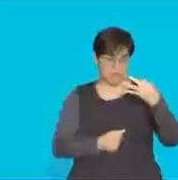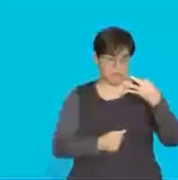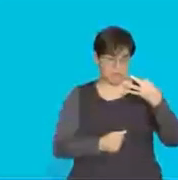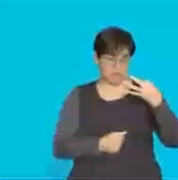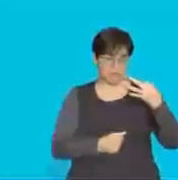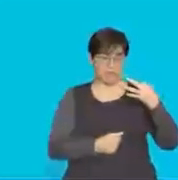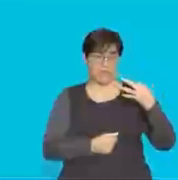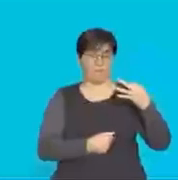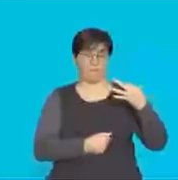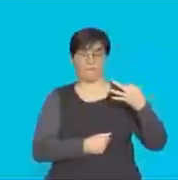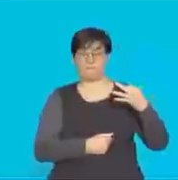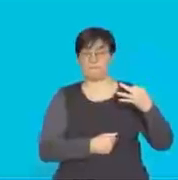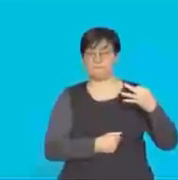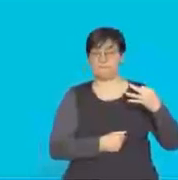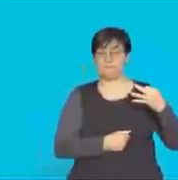that we always look at,